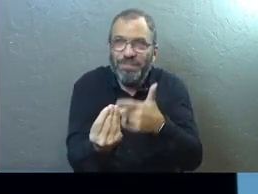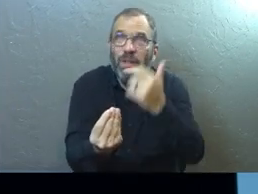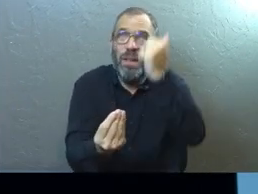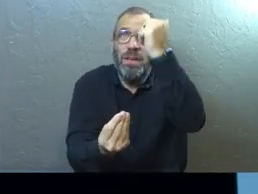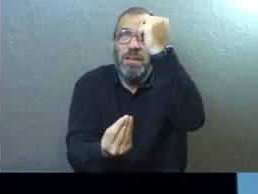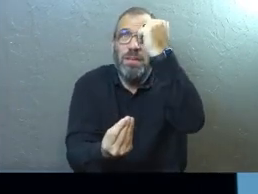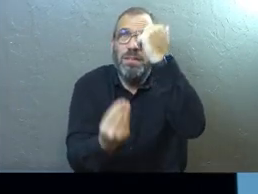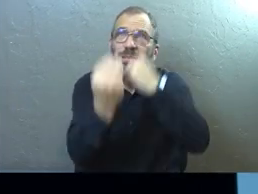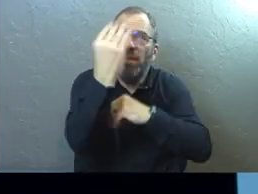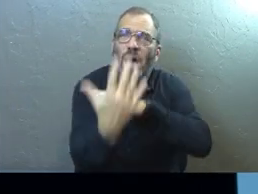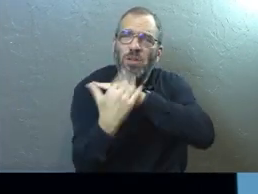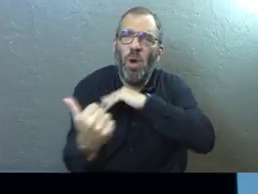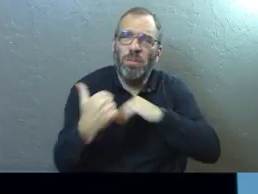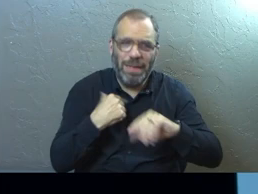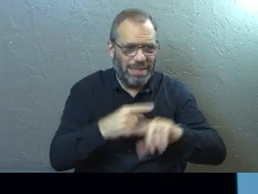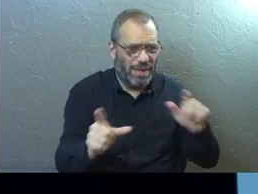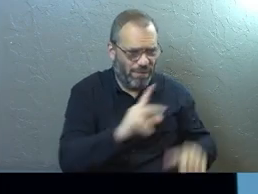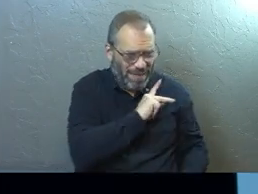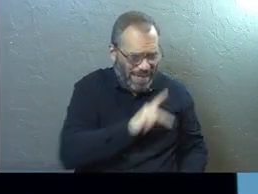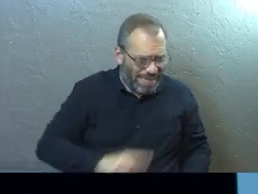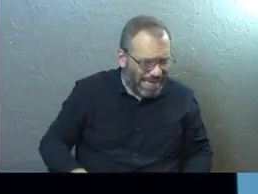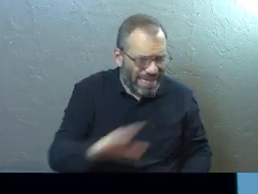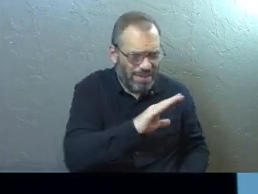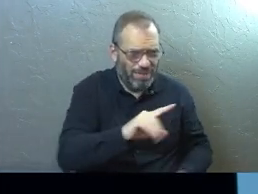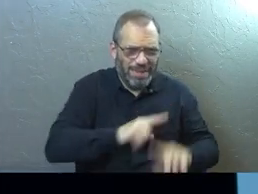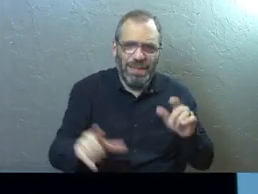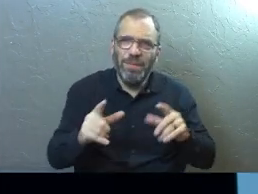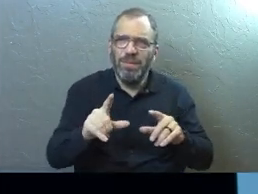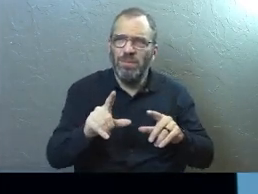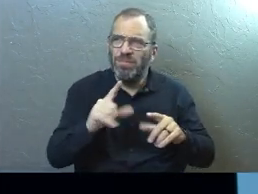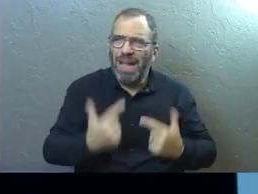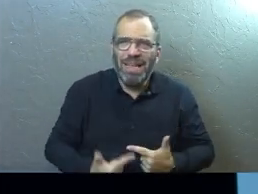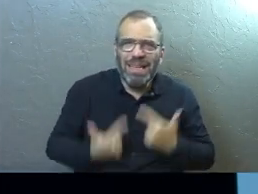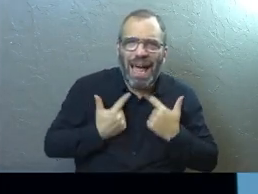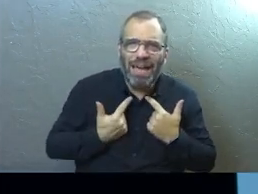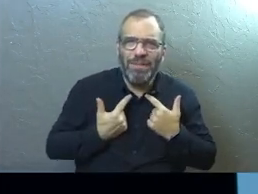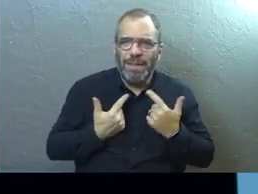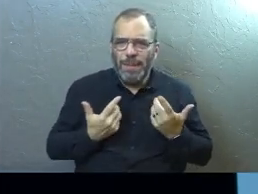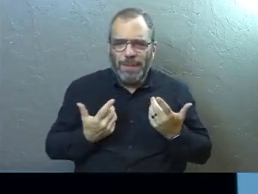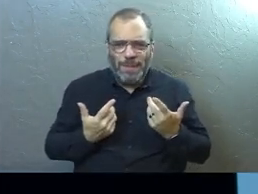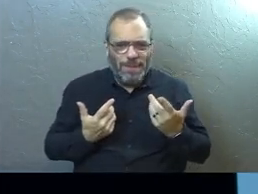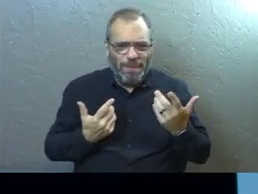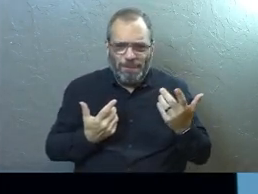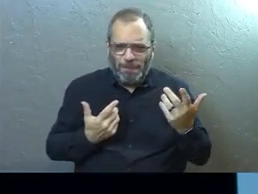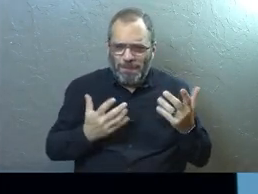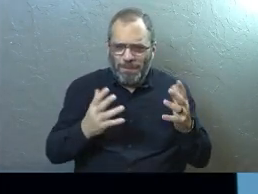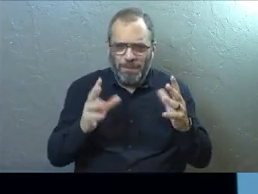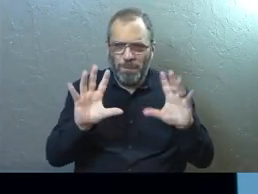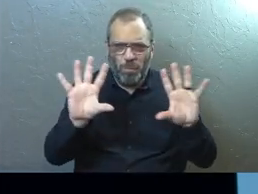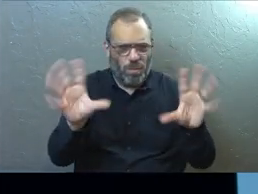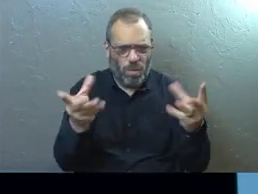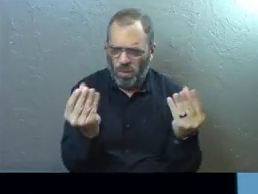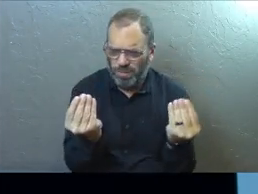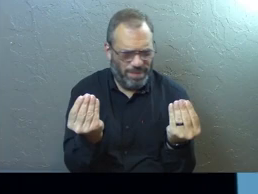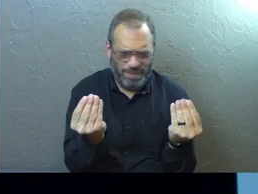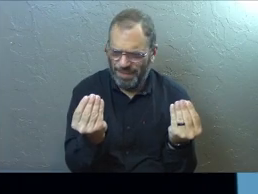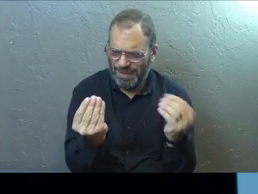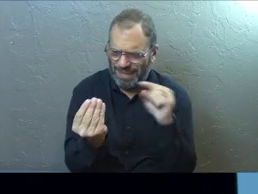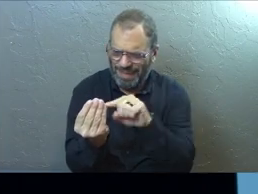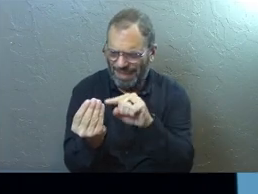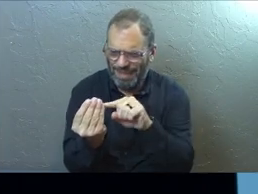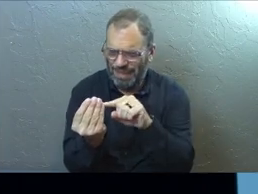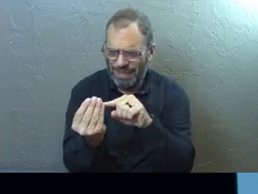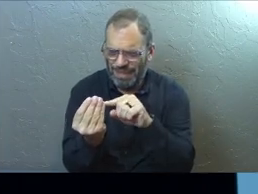us to live apart, to be a part of a different kingdom, a whole different reality. And so there is this something else that we live in.